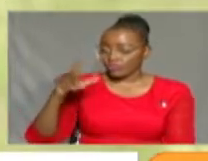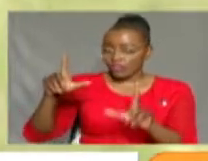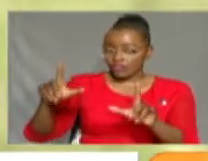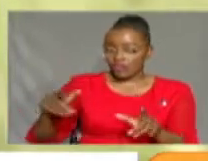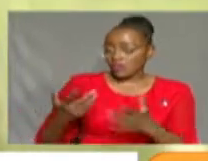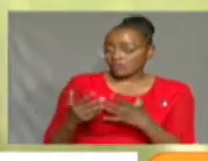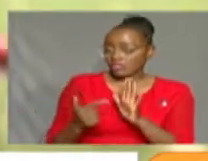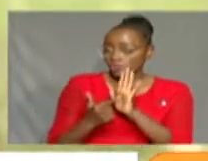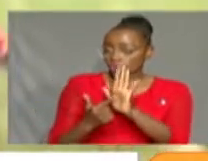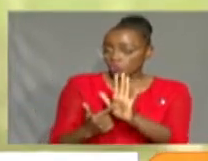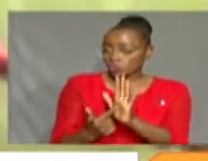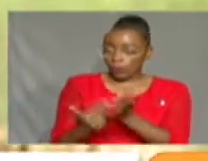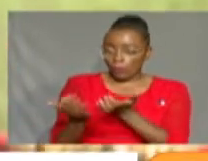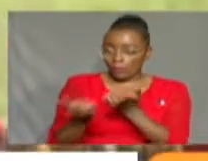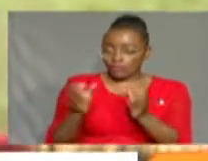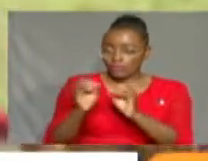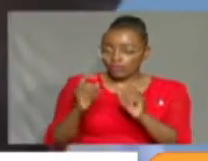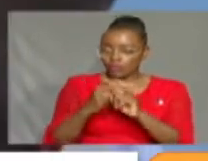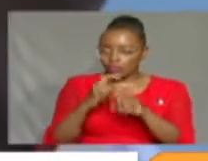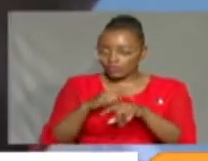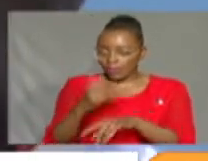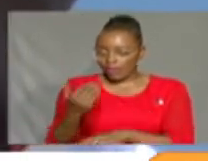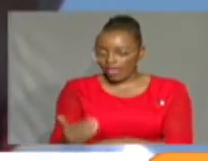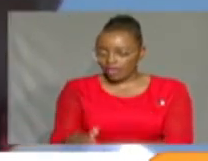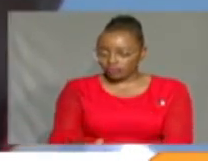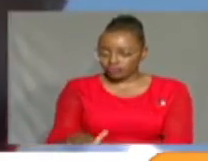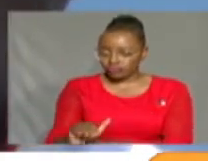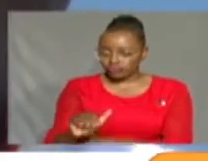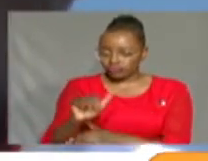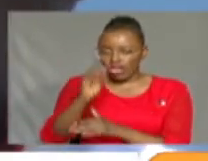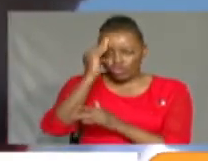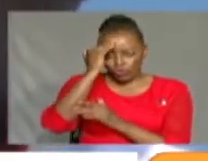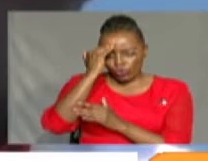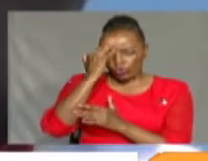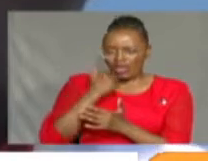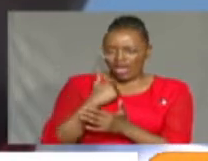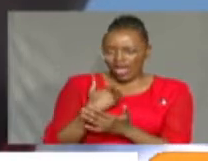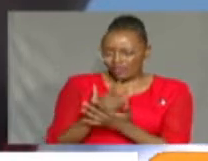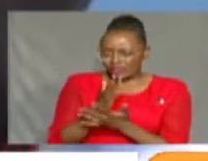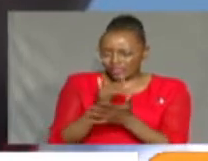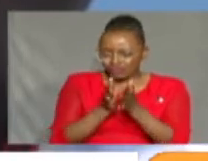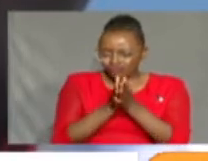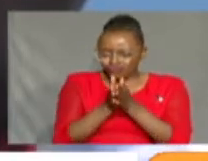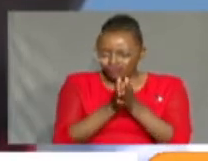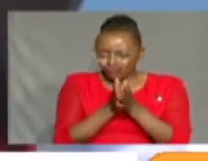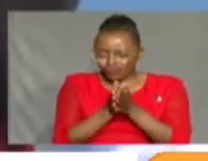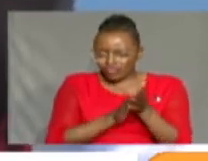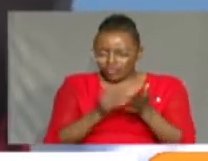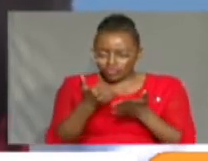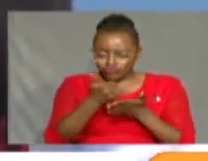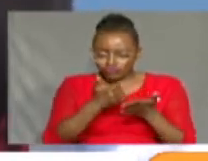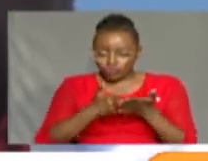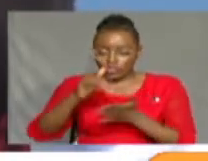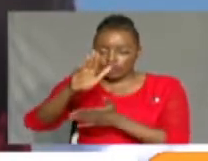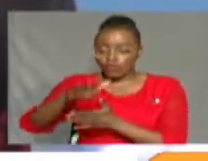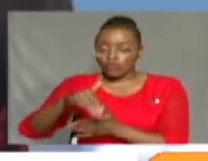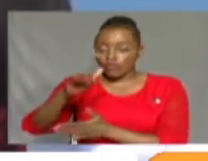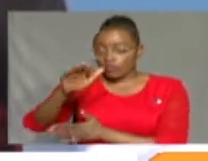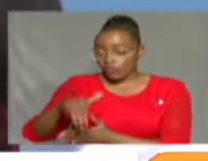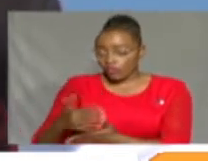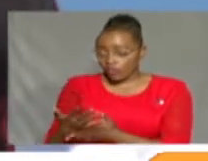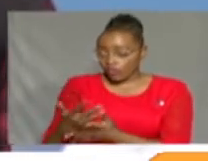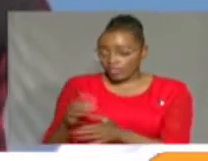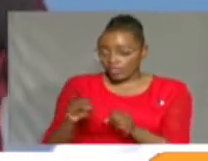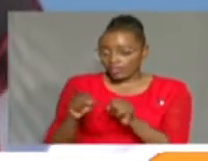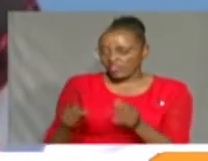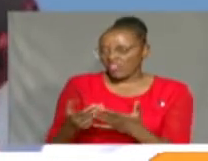present trade. In his childhood and teenage years, he knew that he always had an affinity for drawing and painting. In the 844 system,